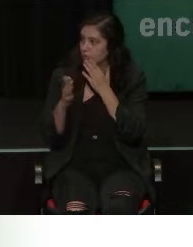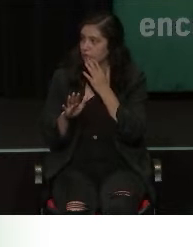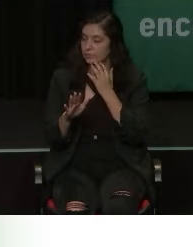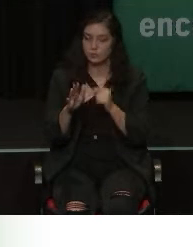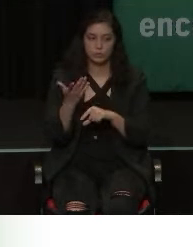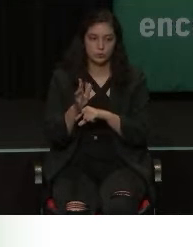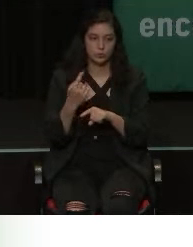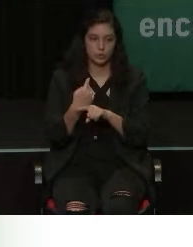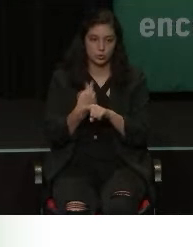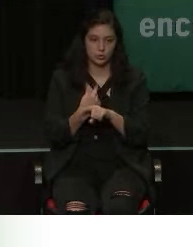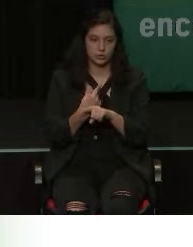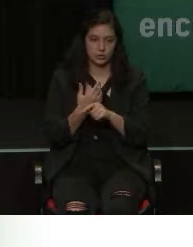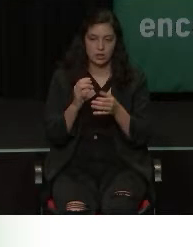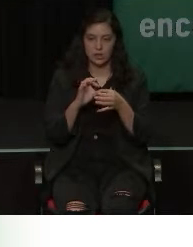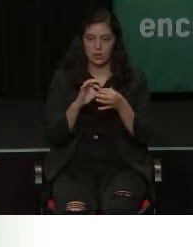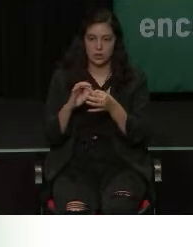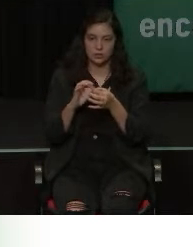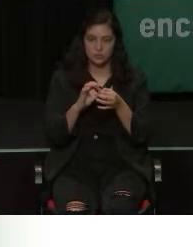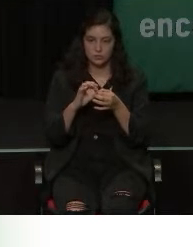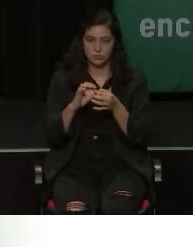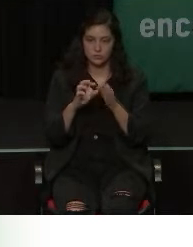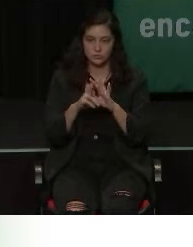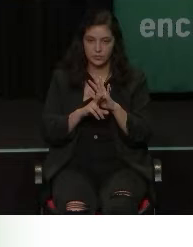One of the factors that